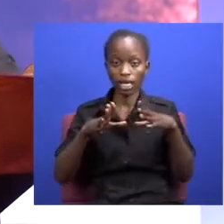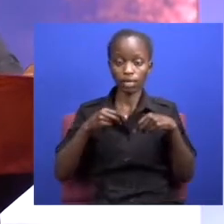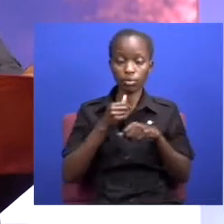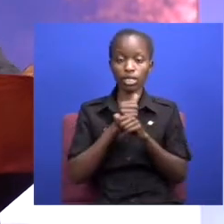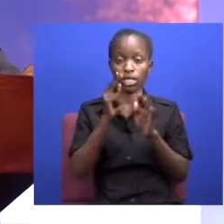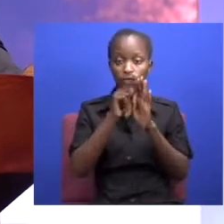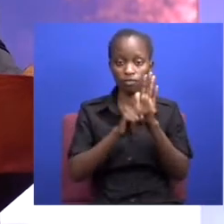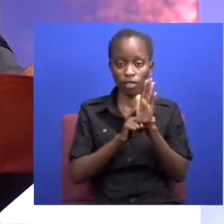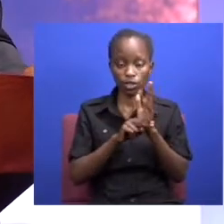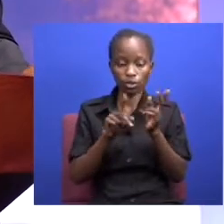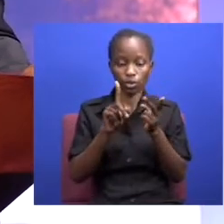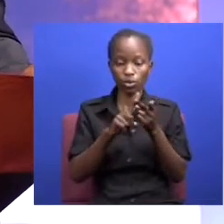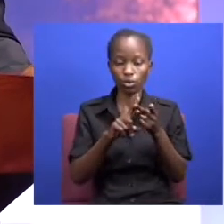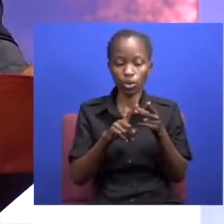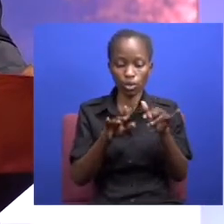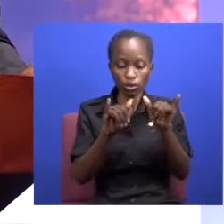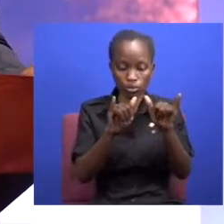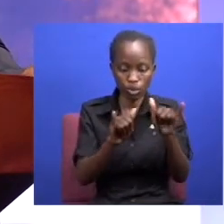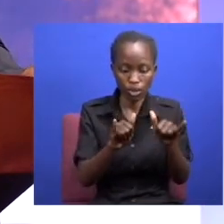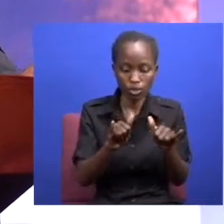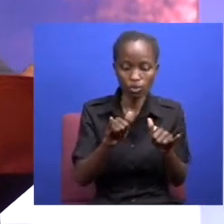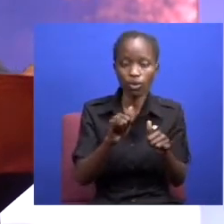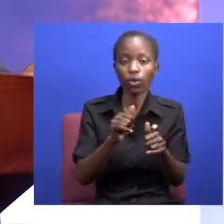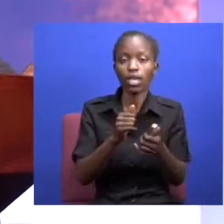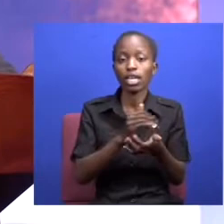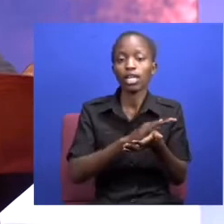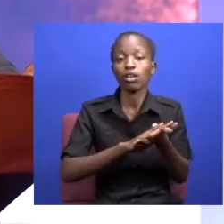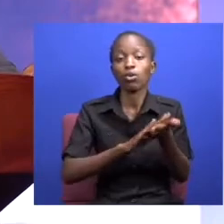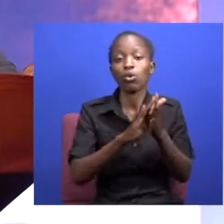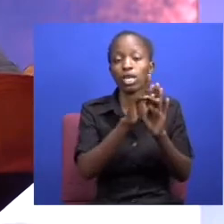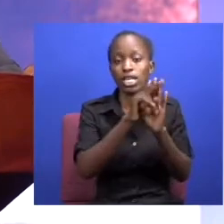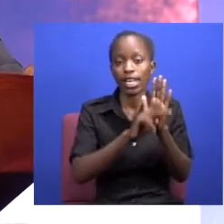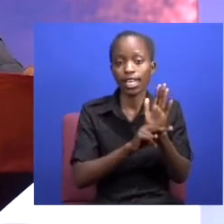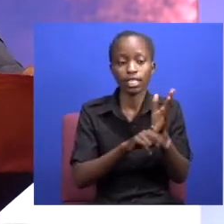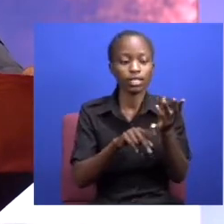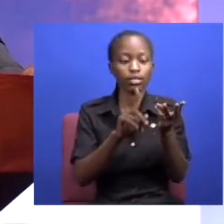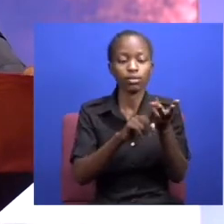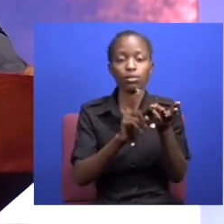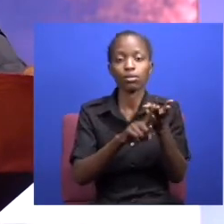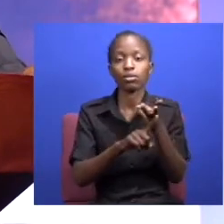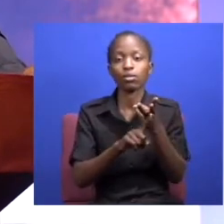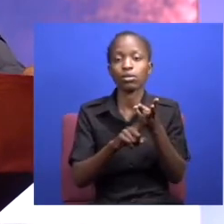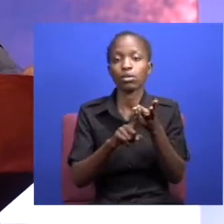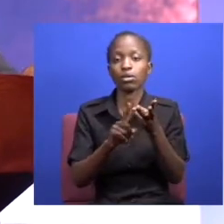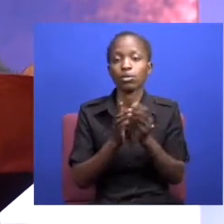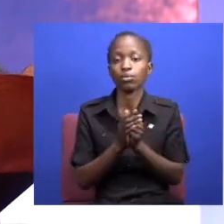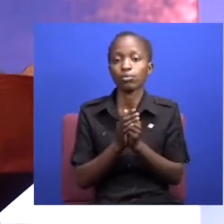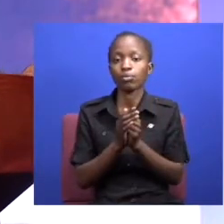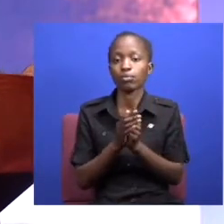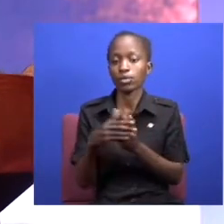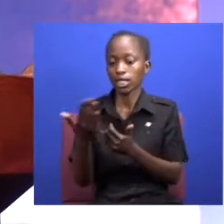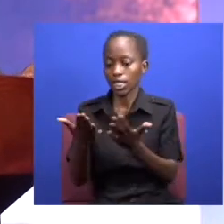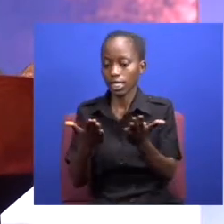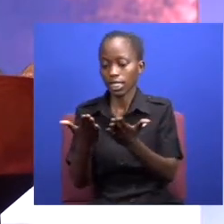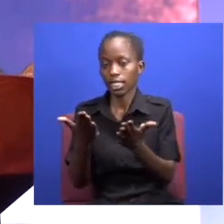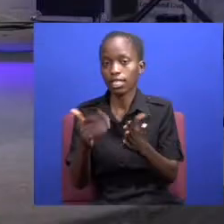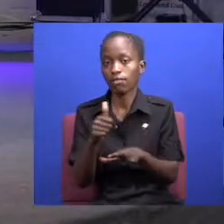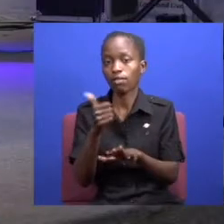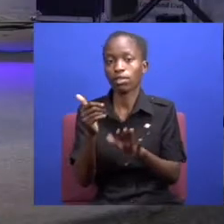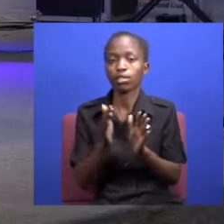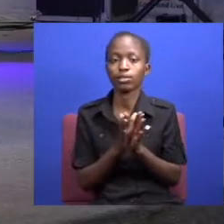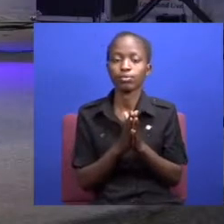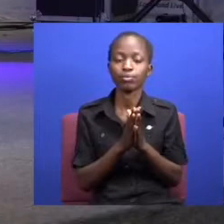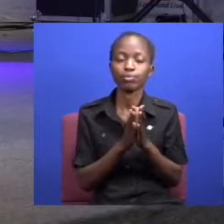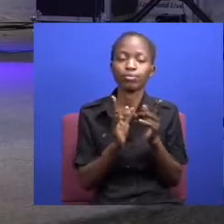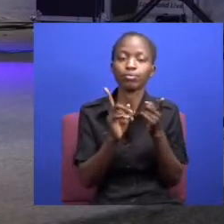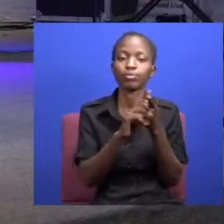salvation, abide in the walk of sanctification, and thirdly, apply ourselves to service. Let's